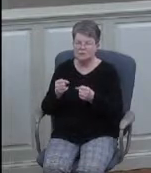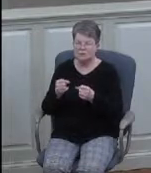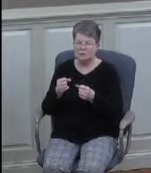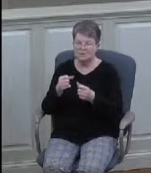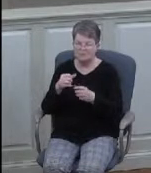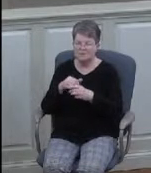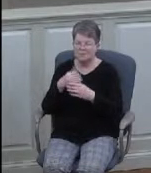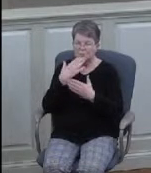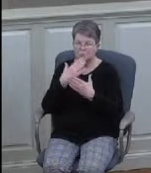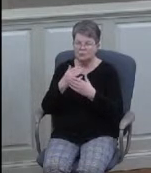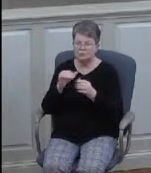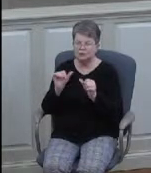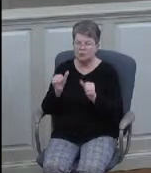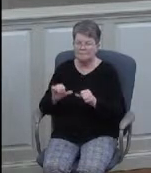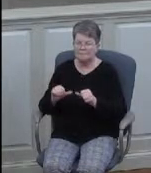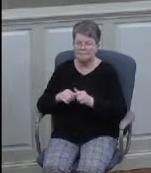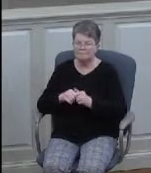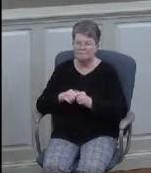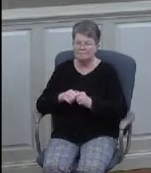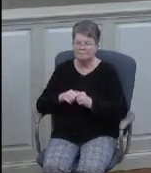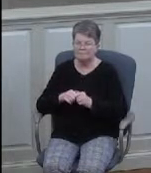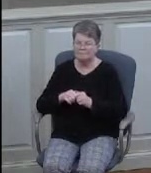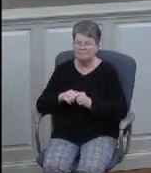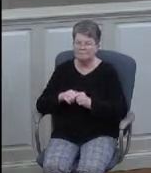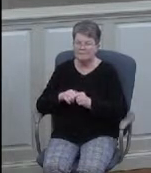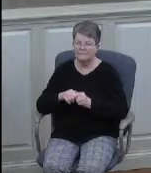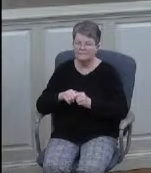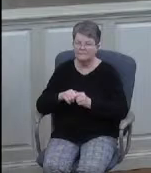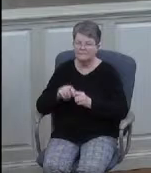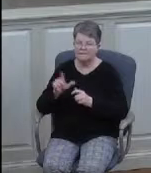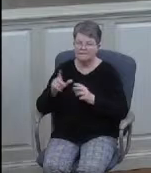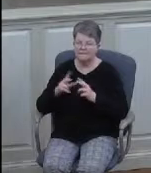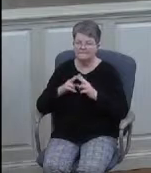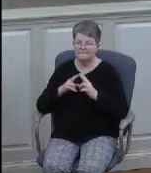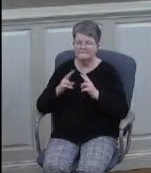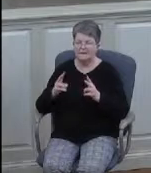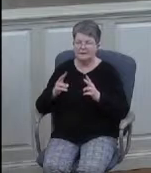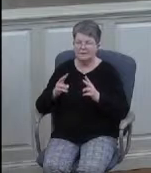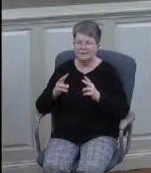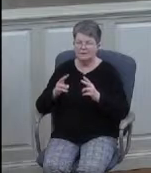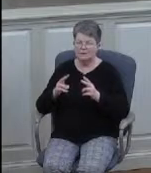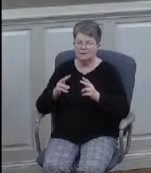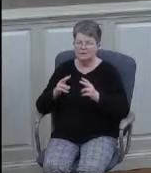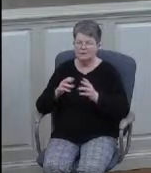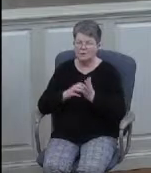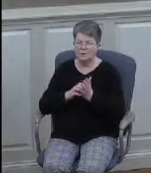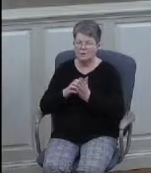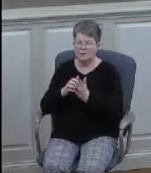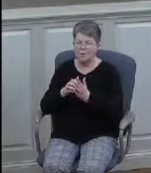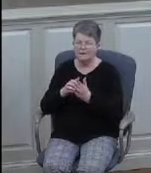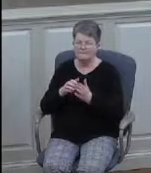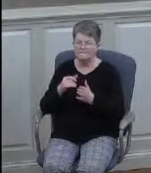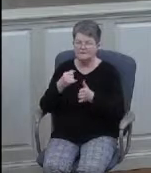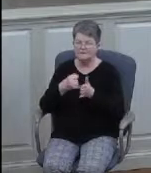good shape. And this is just a very rough sketch